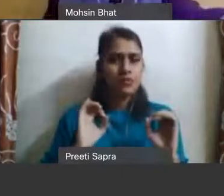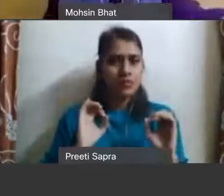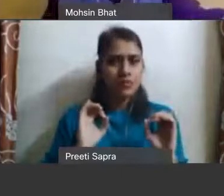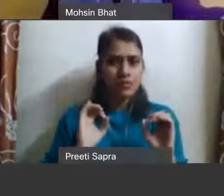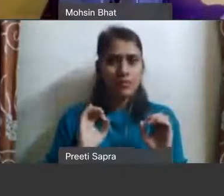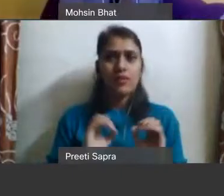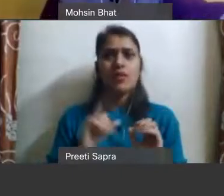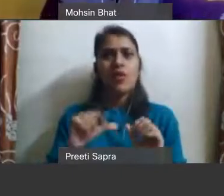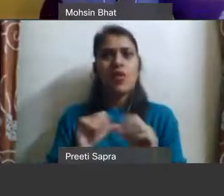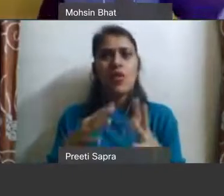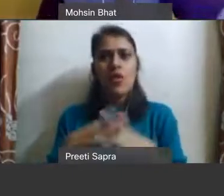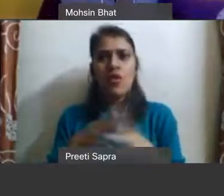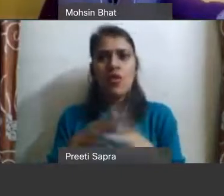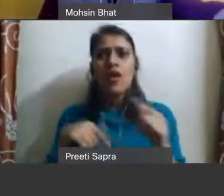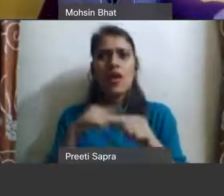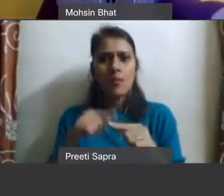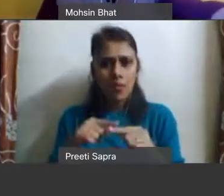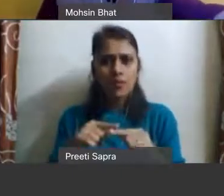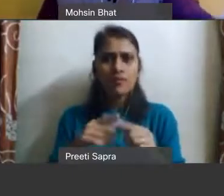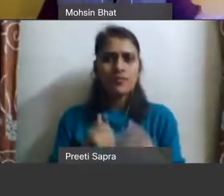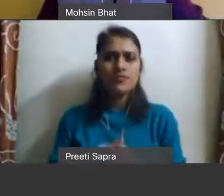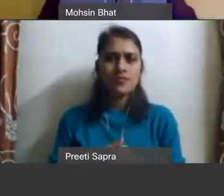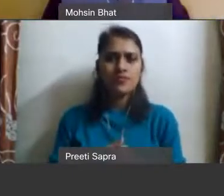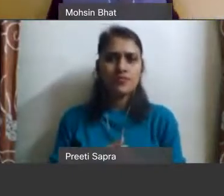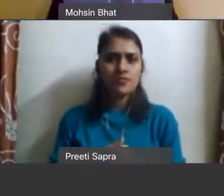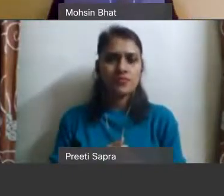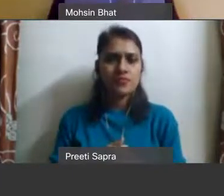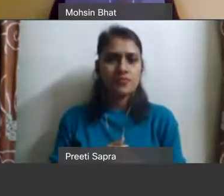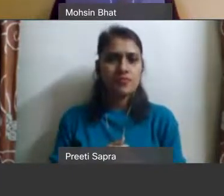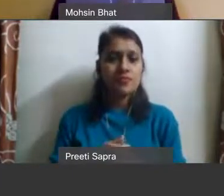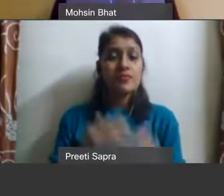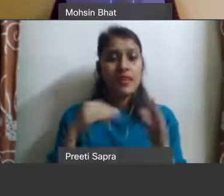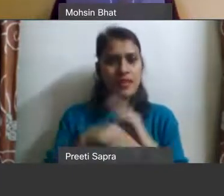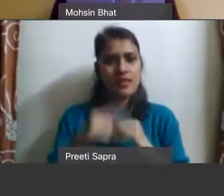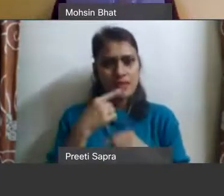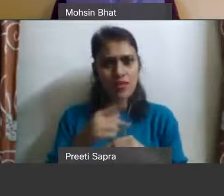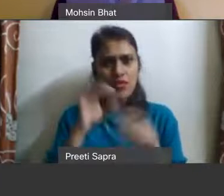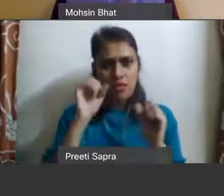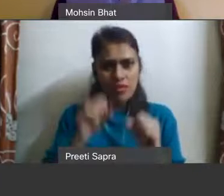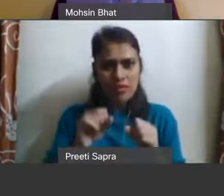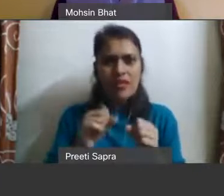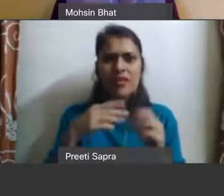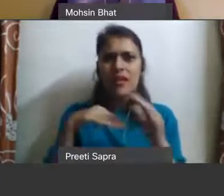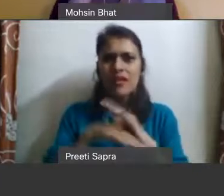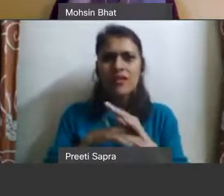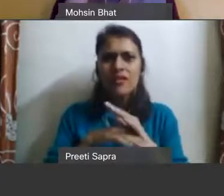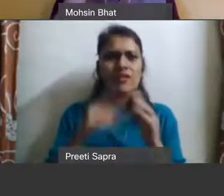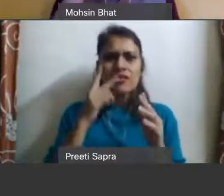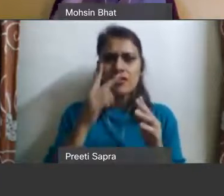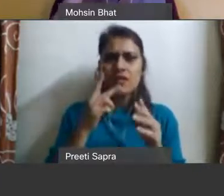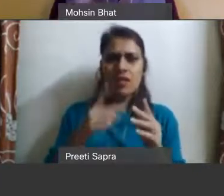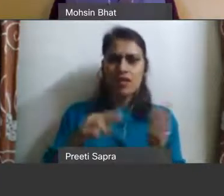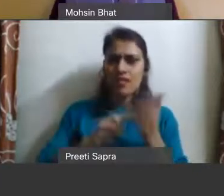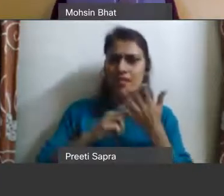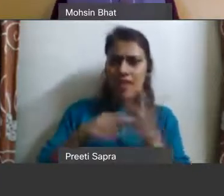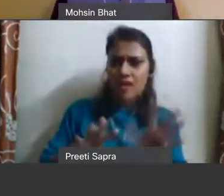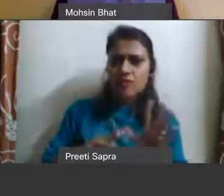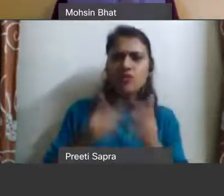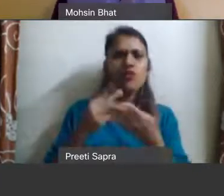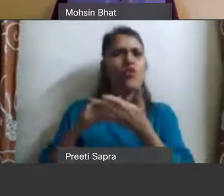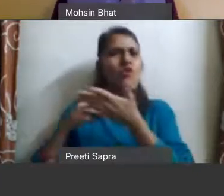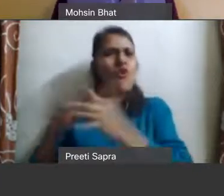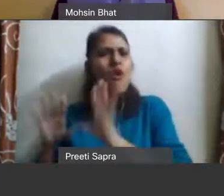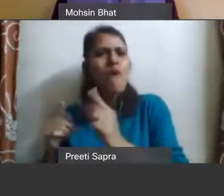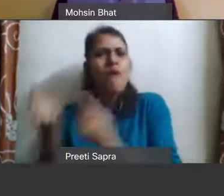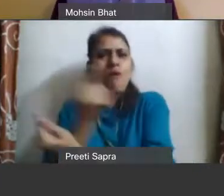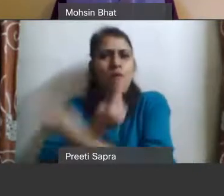was not merely a disagreement, this politicization was not merely politicization of of the nature of ordinary politics or